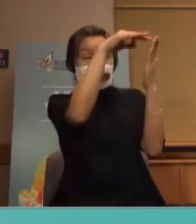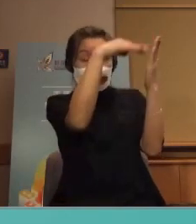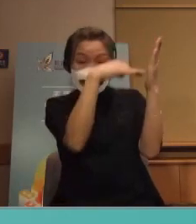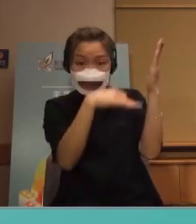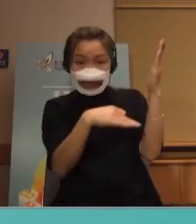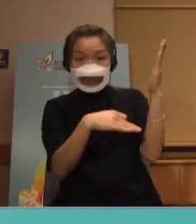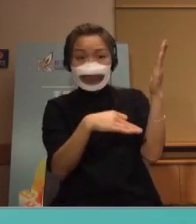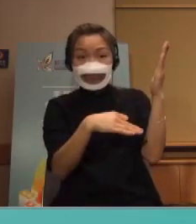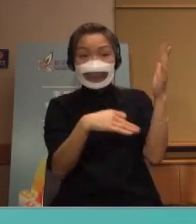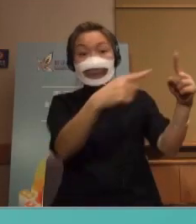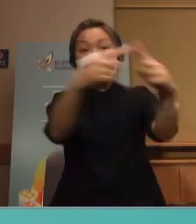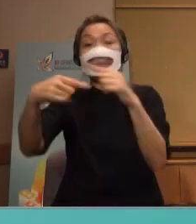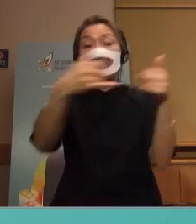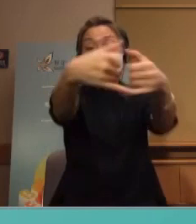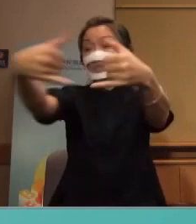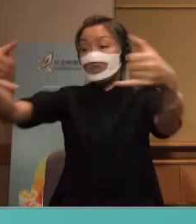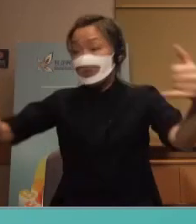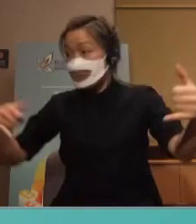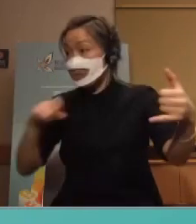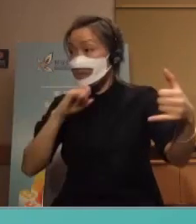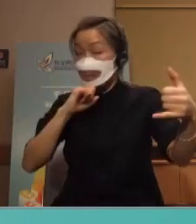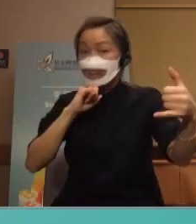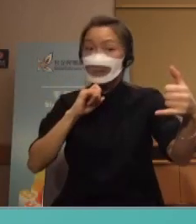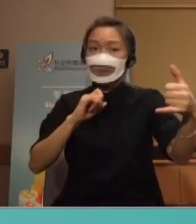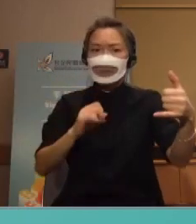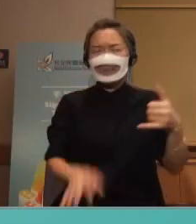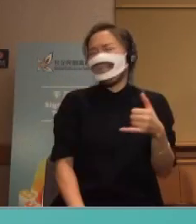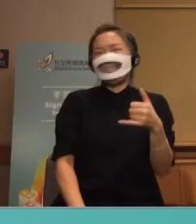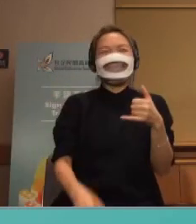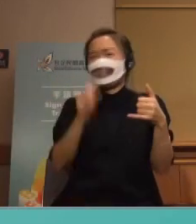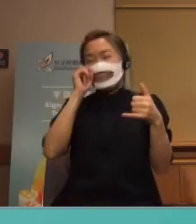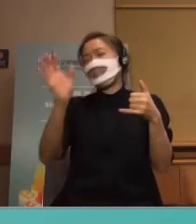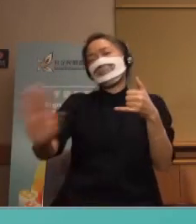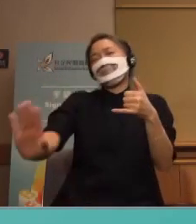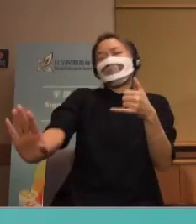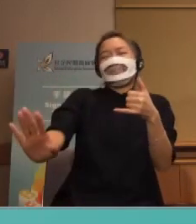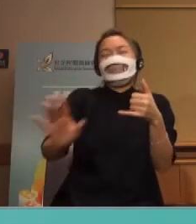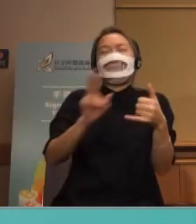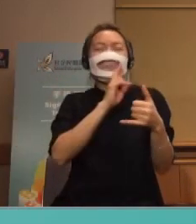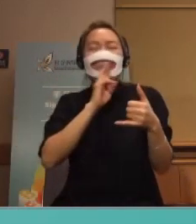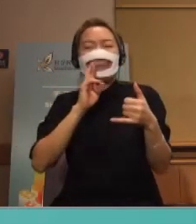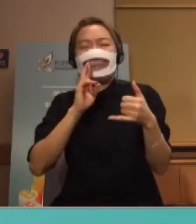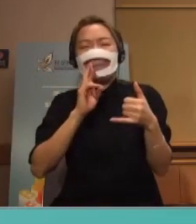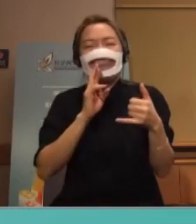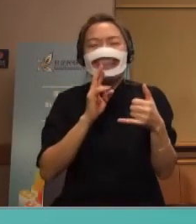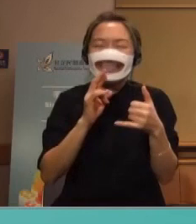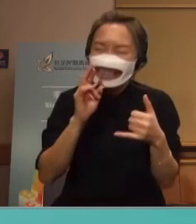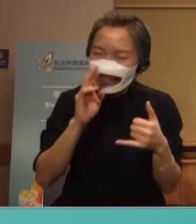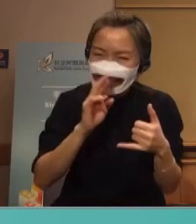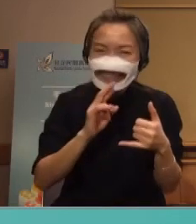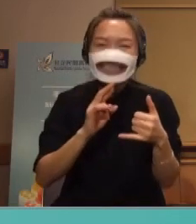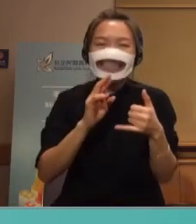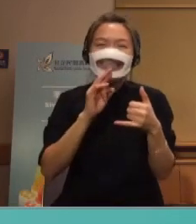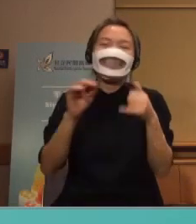great. That's secret, okay. Sorry, sorry. But I think you should go. You should go to this workshop. Get your team together.